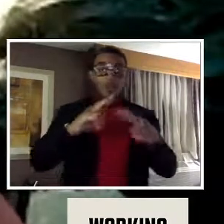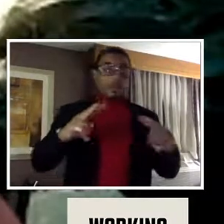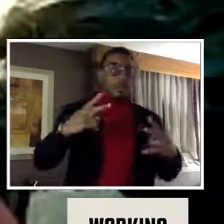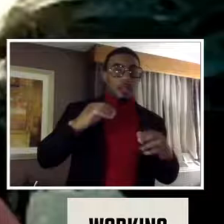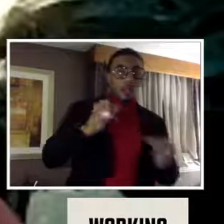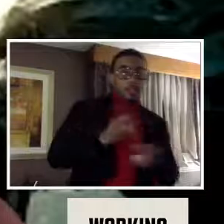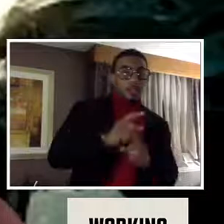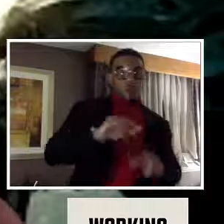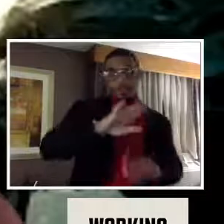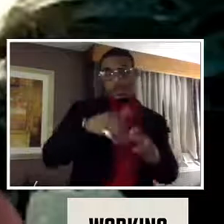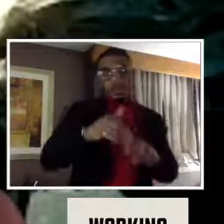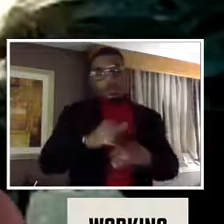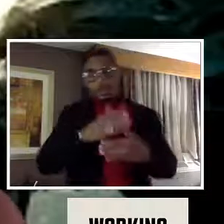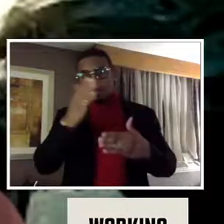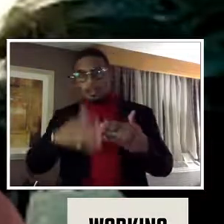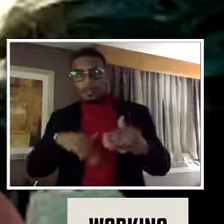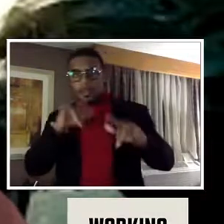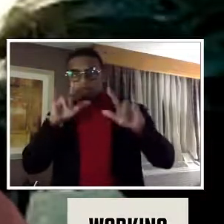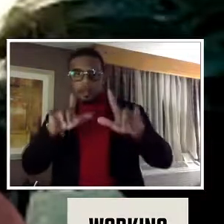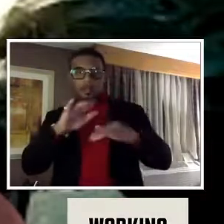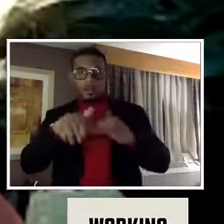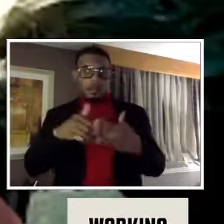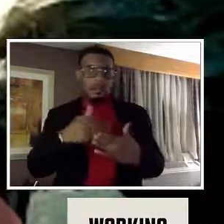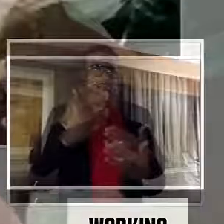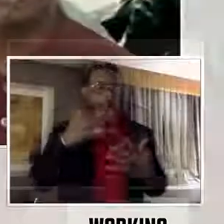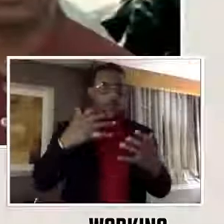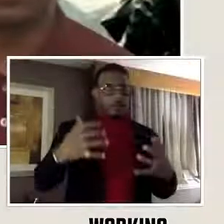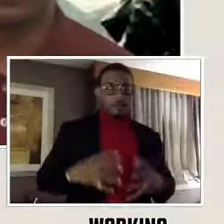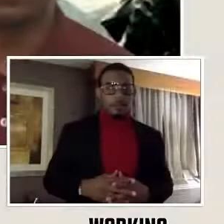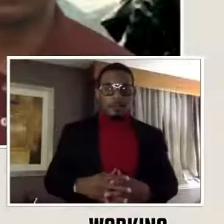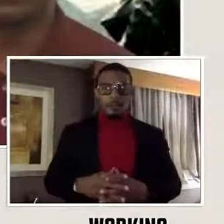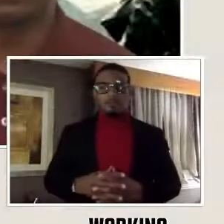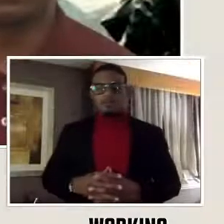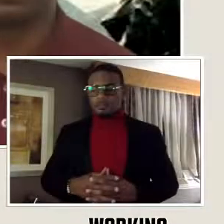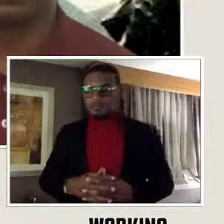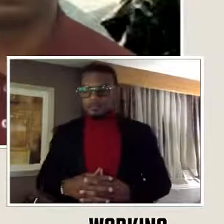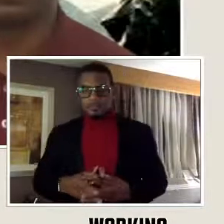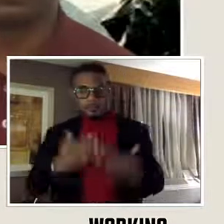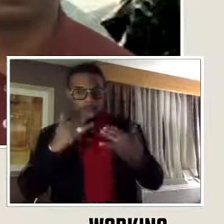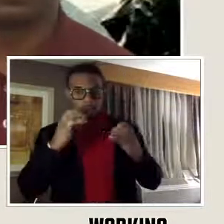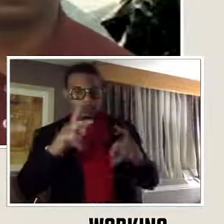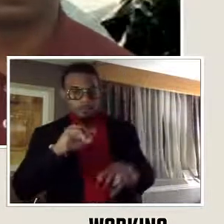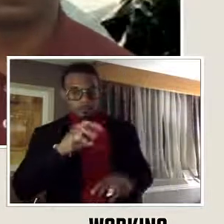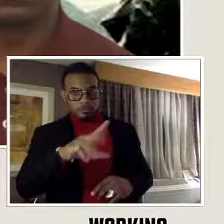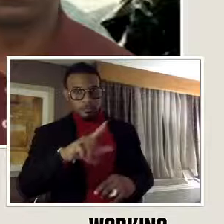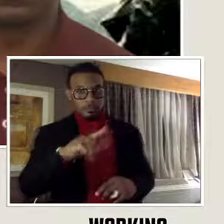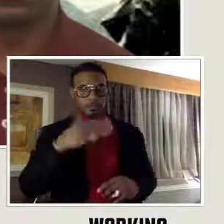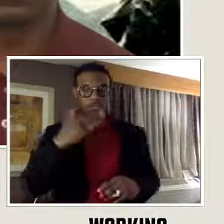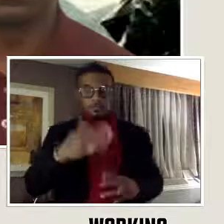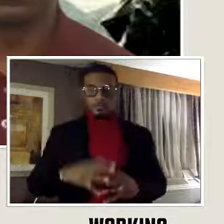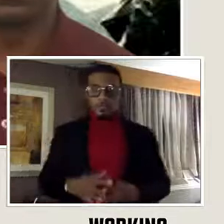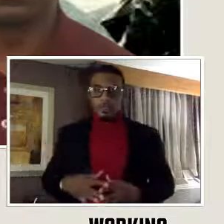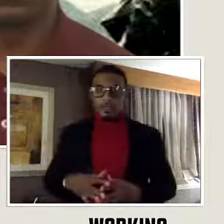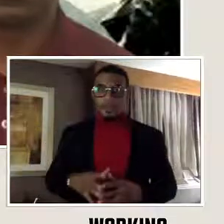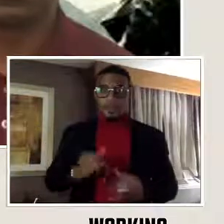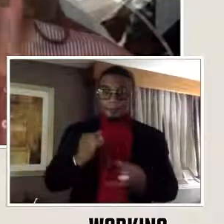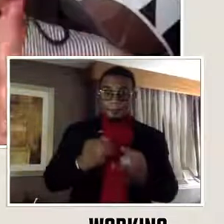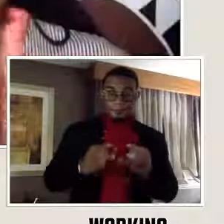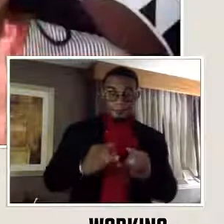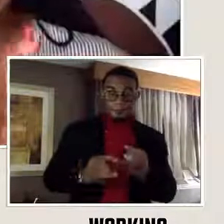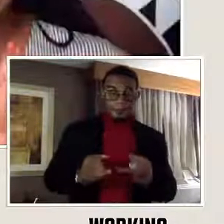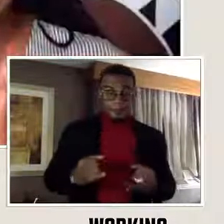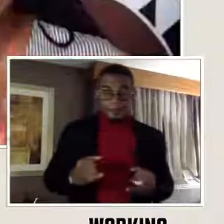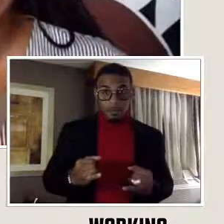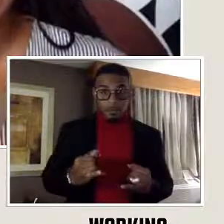love to you all. Let's get it done. I love you all. Thank you so much. Love you back, Jamal. Thank you. And last but